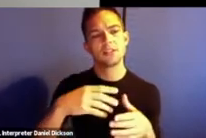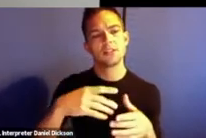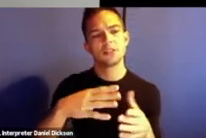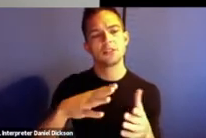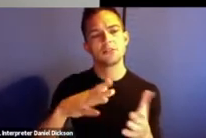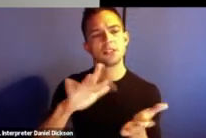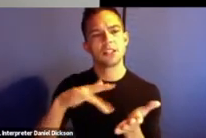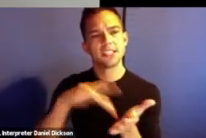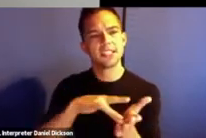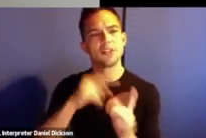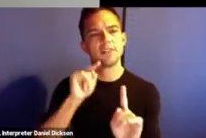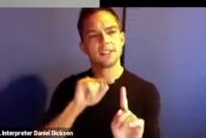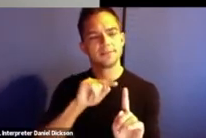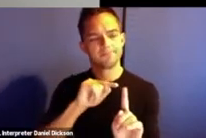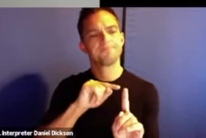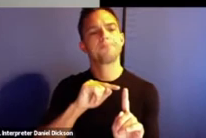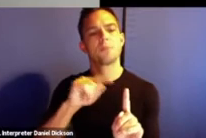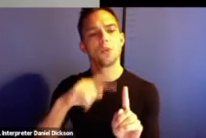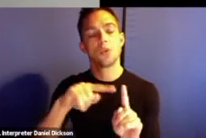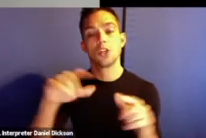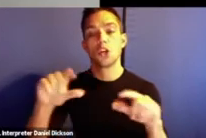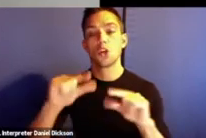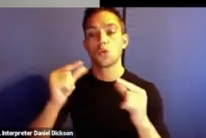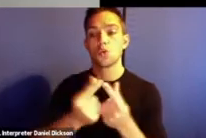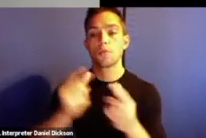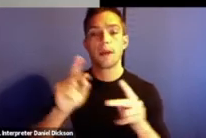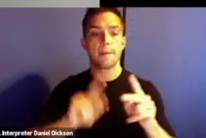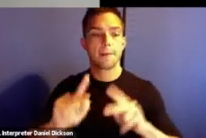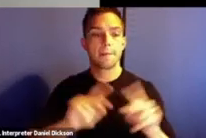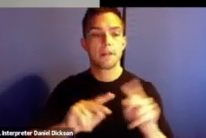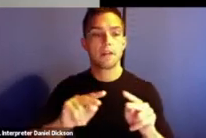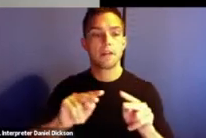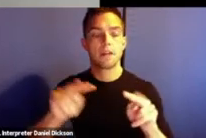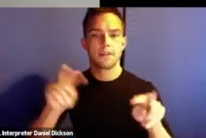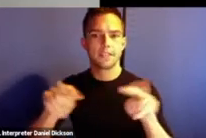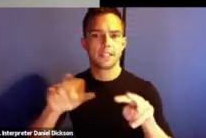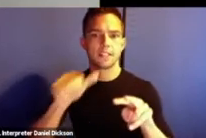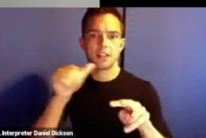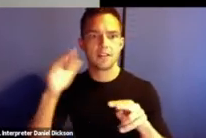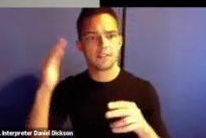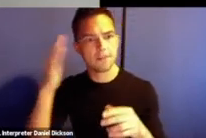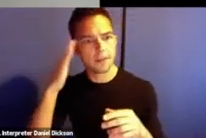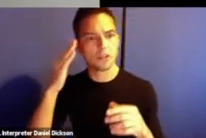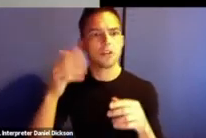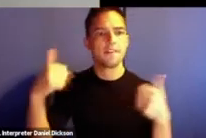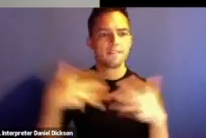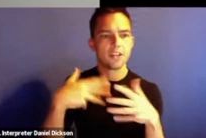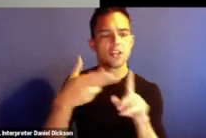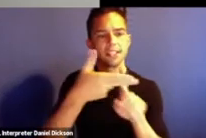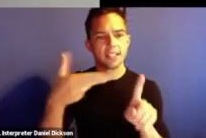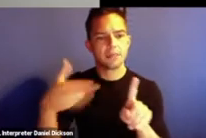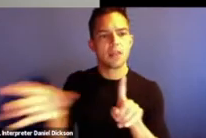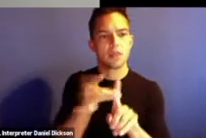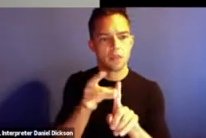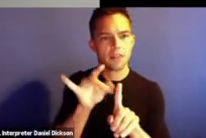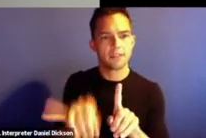whenever a group of people is viewed as unfamiliar, there's often a sort of fear or stigma that can be attached to that.